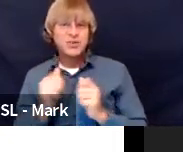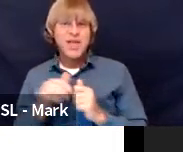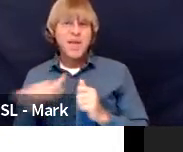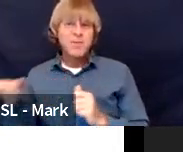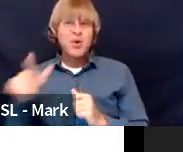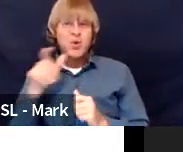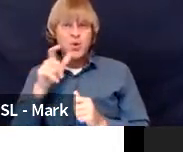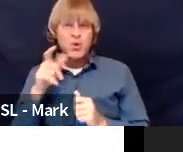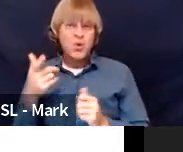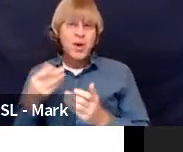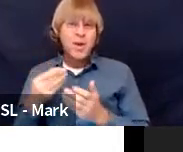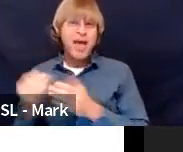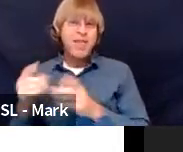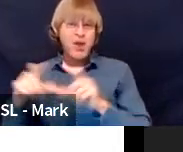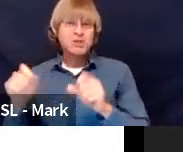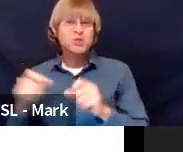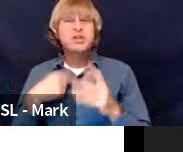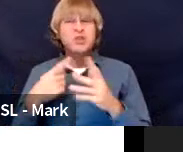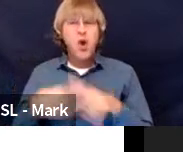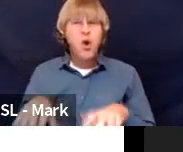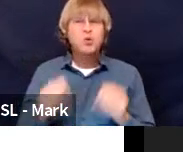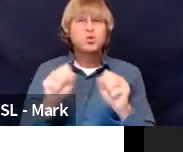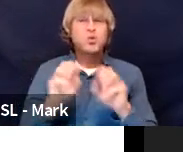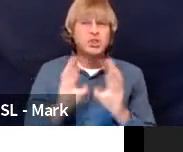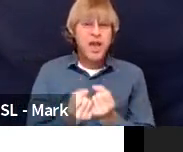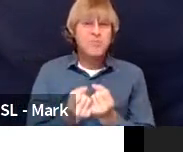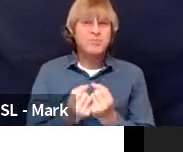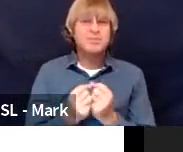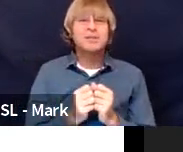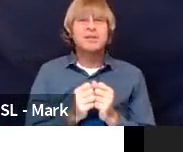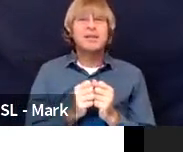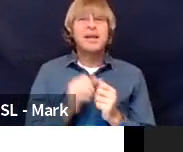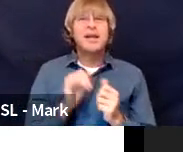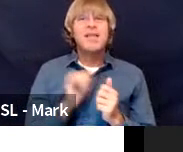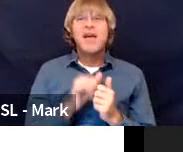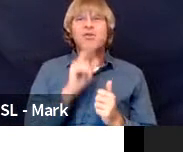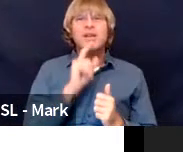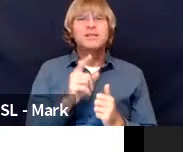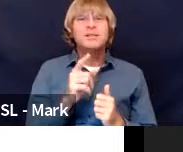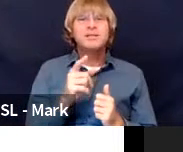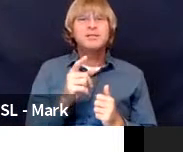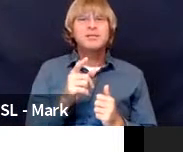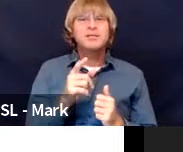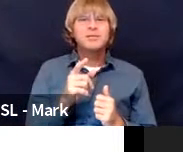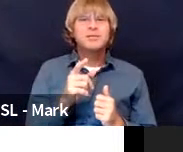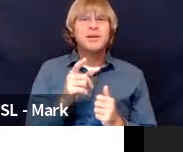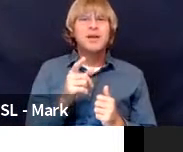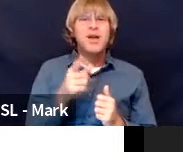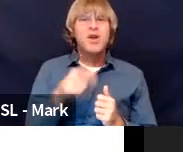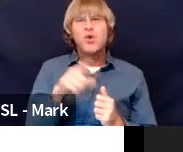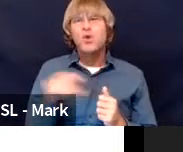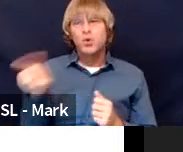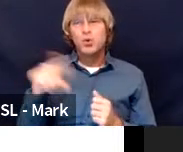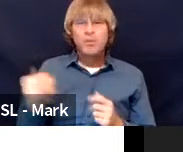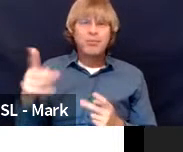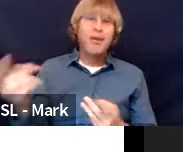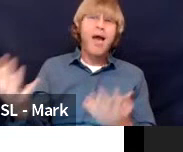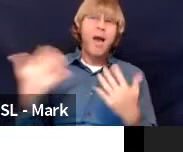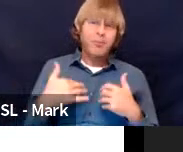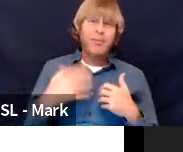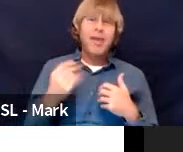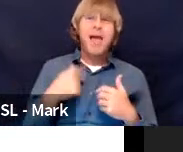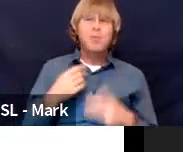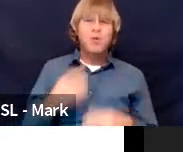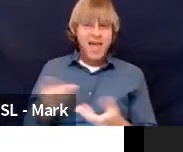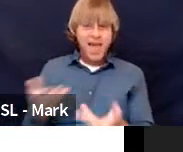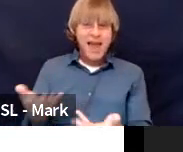people that were buying these cards. So I began hosting these workshops where essentially you would come in and I would